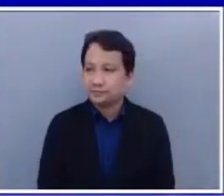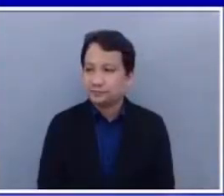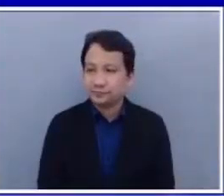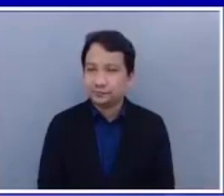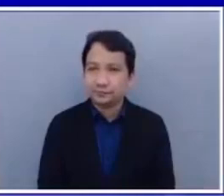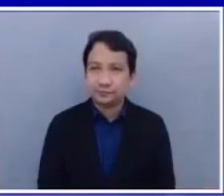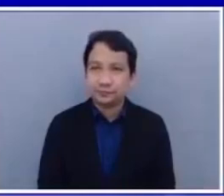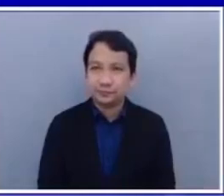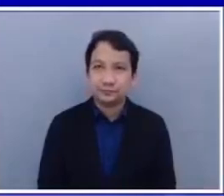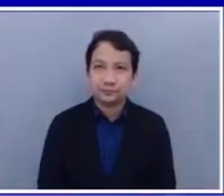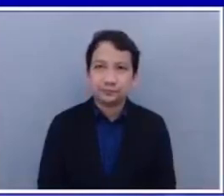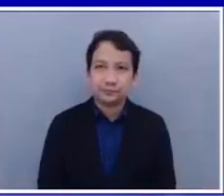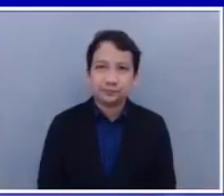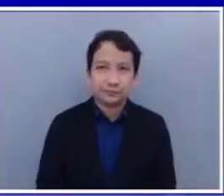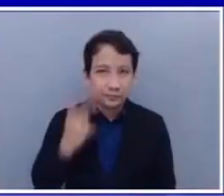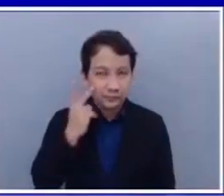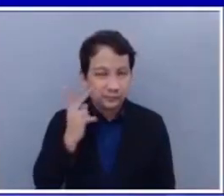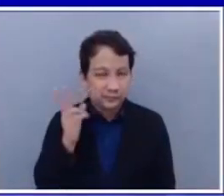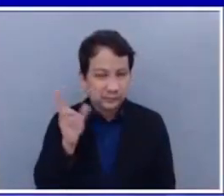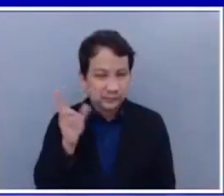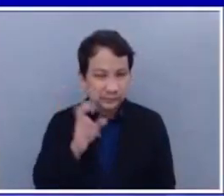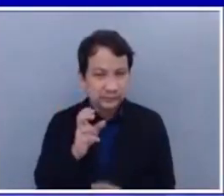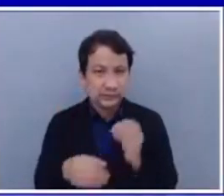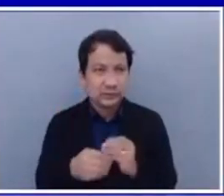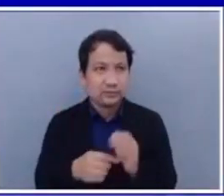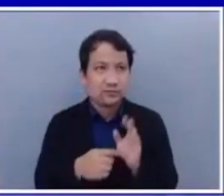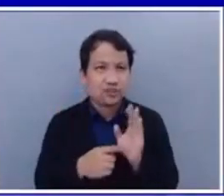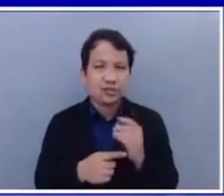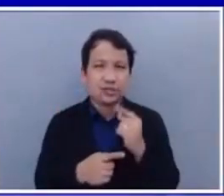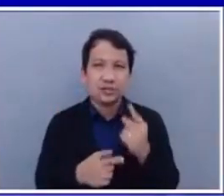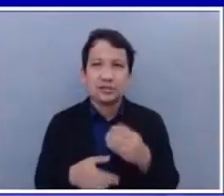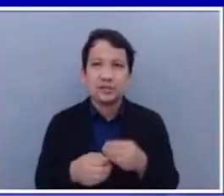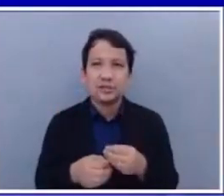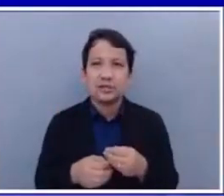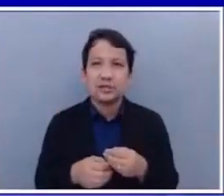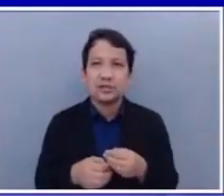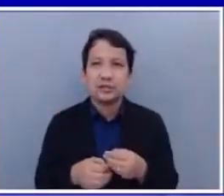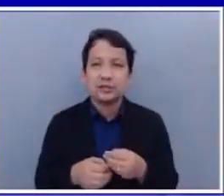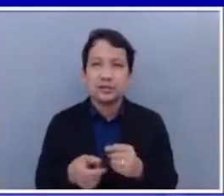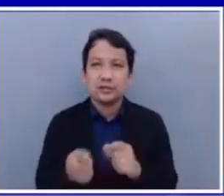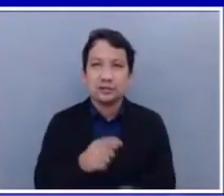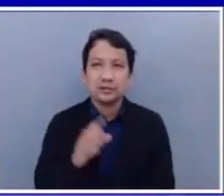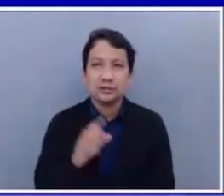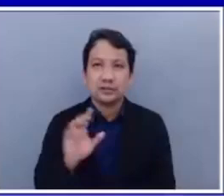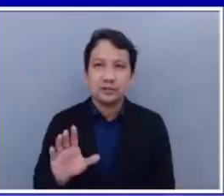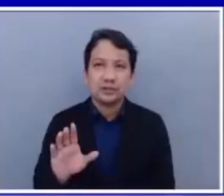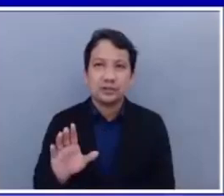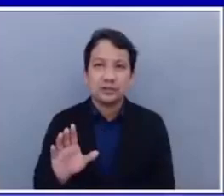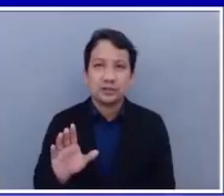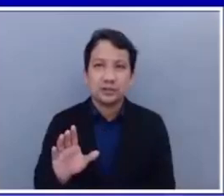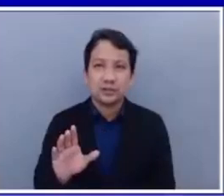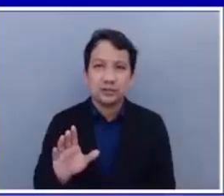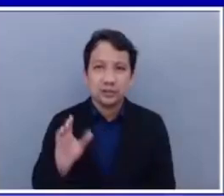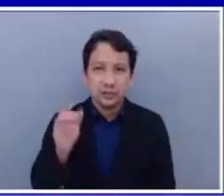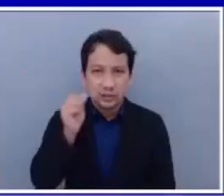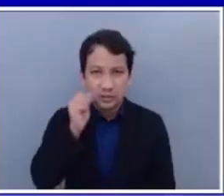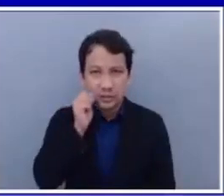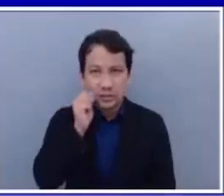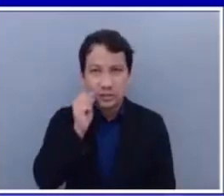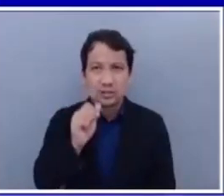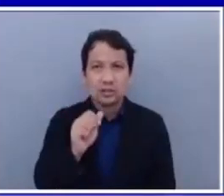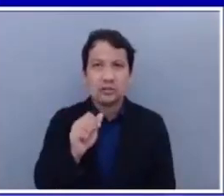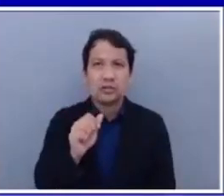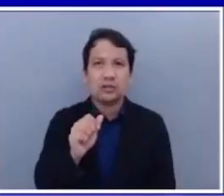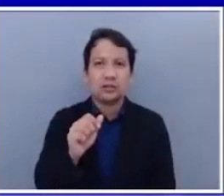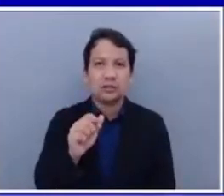question is again sent via Zoom chat. This time it's from Dreo Calonzo of Bloomberg News. Ano po